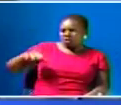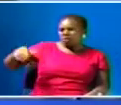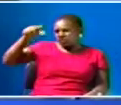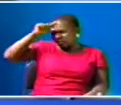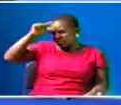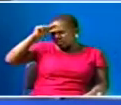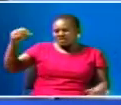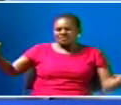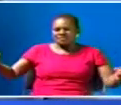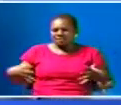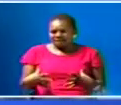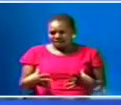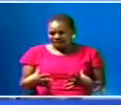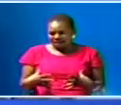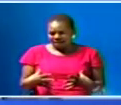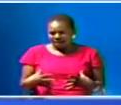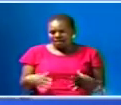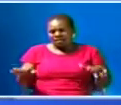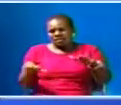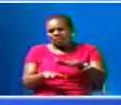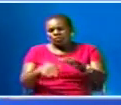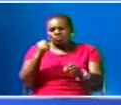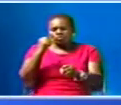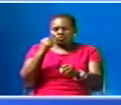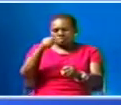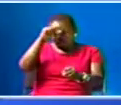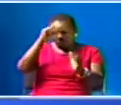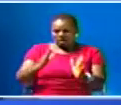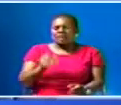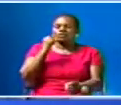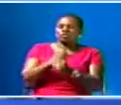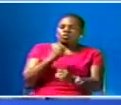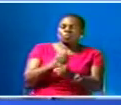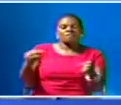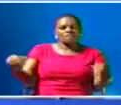Governments Act, is clear what a deputy governor can do and what he cannot do.